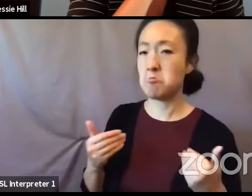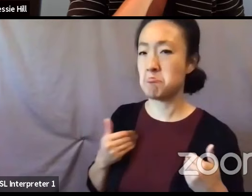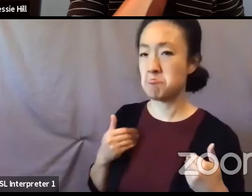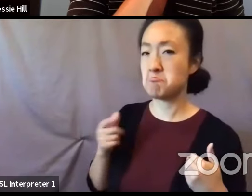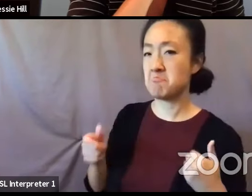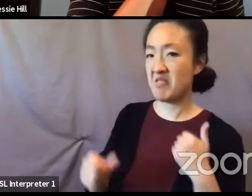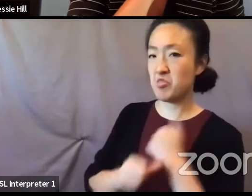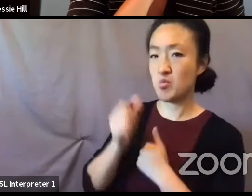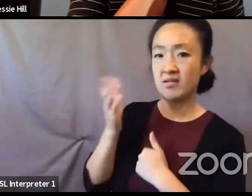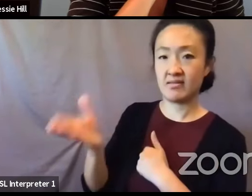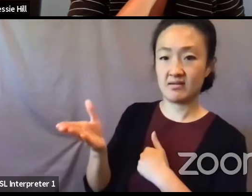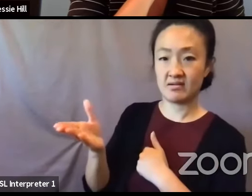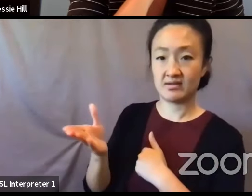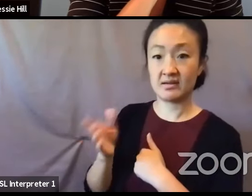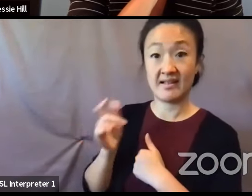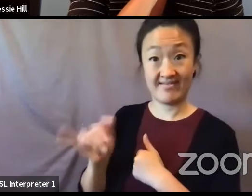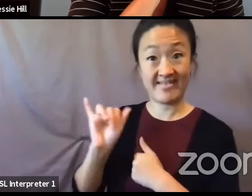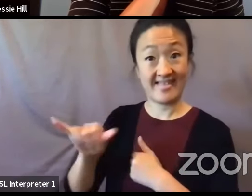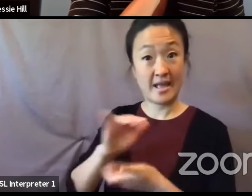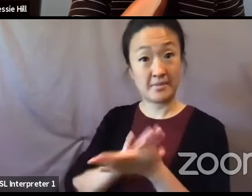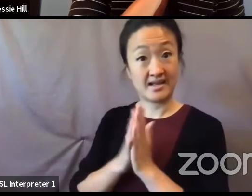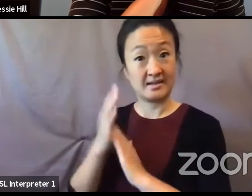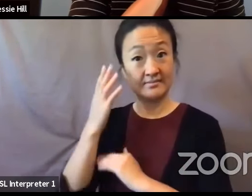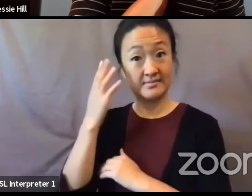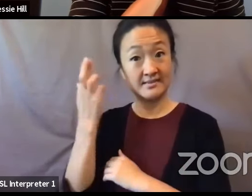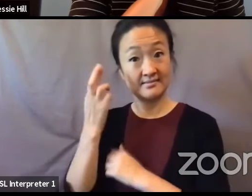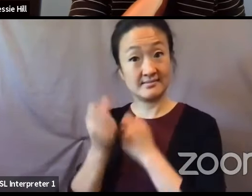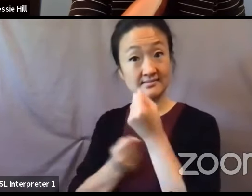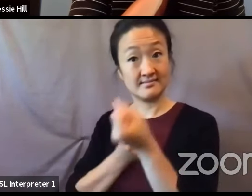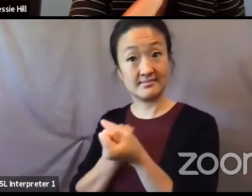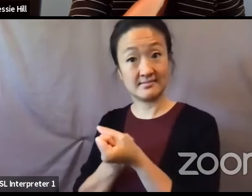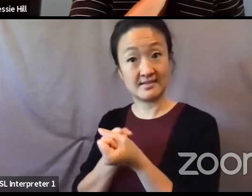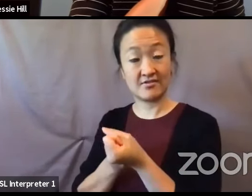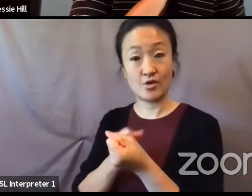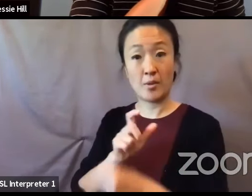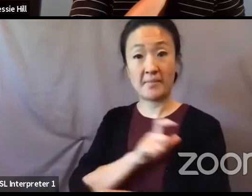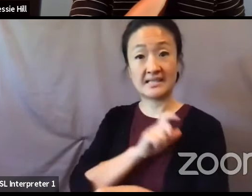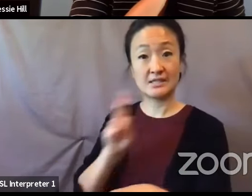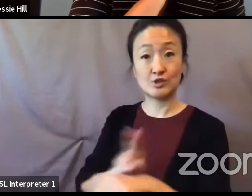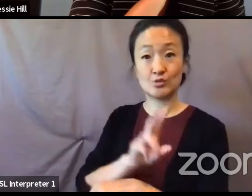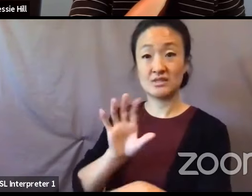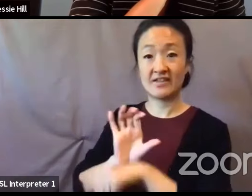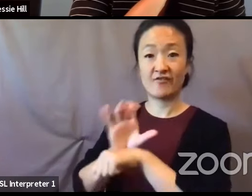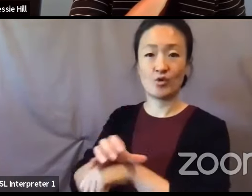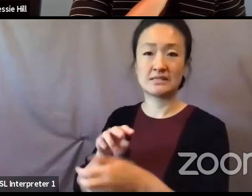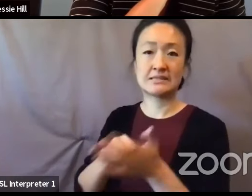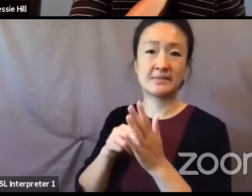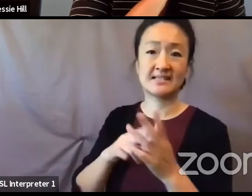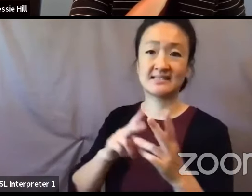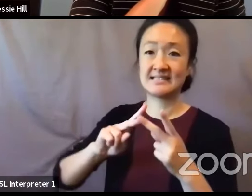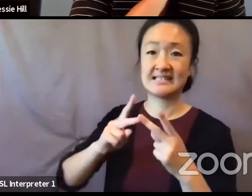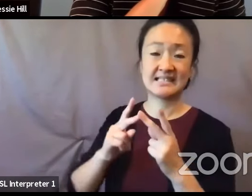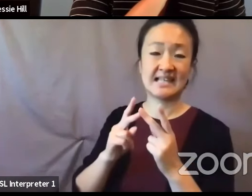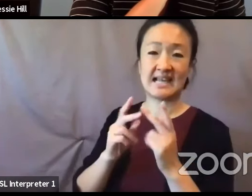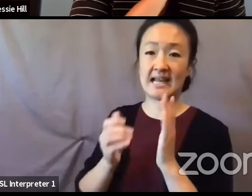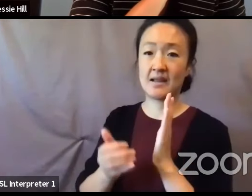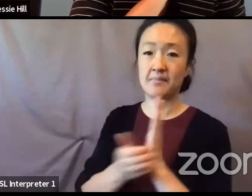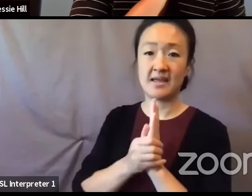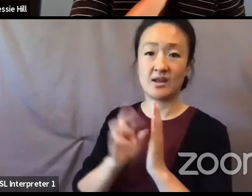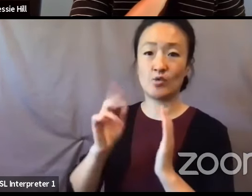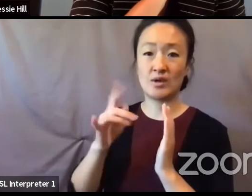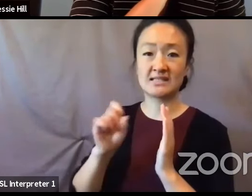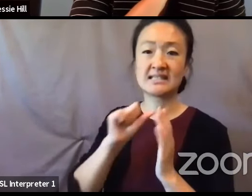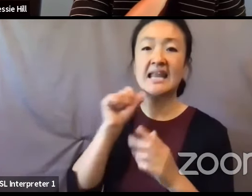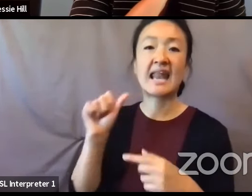And if that becomes a justification for police use of force, well then Second Amendment rights are not in practice enjoyed on an